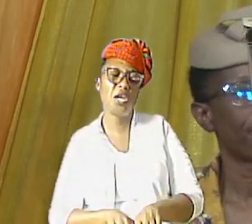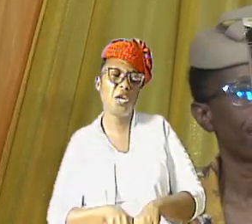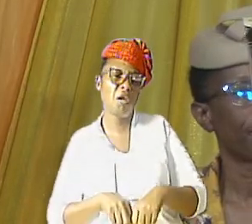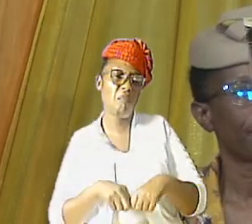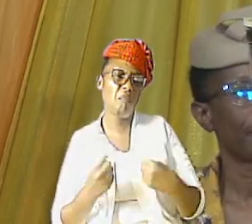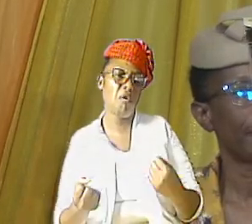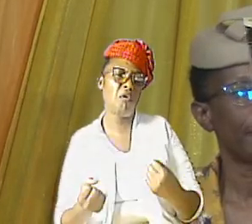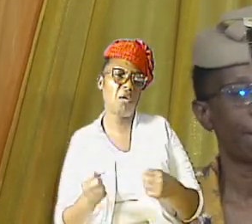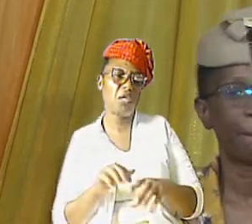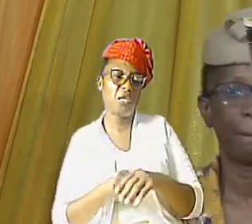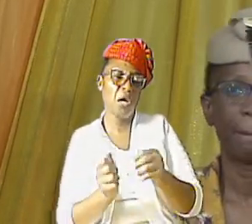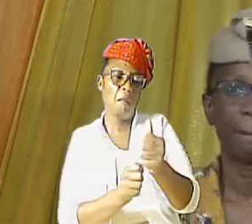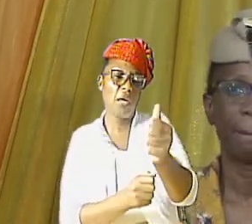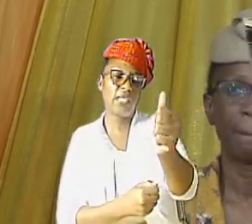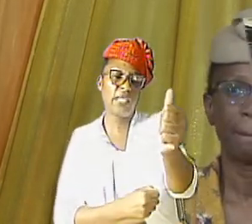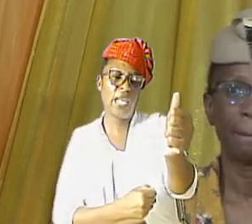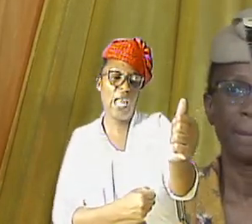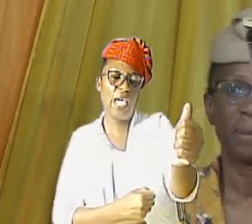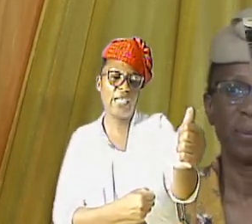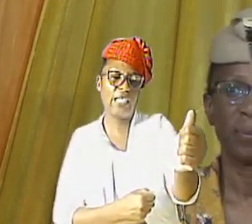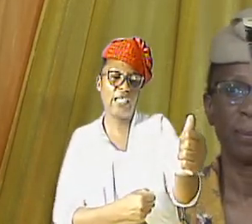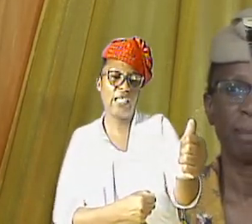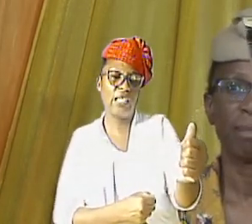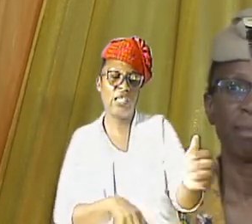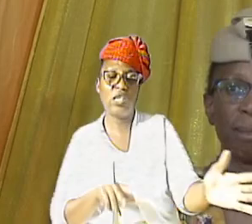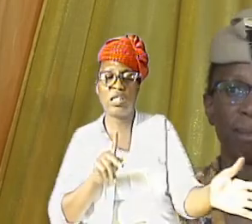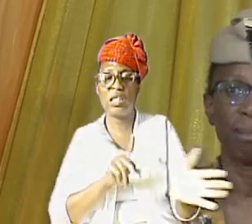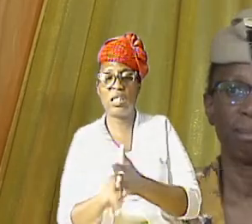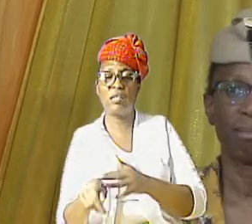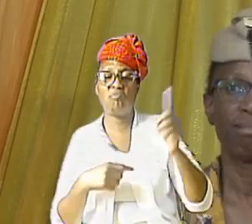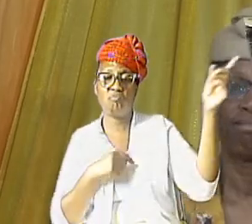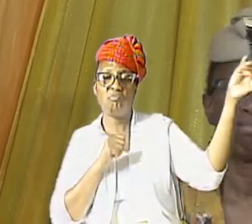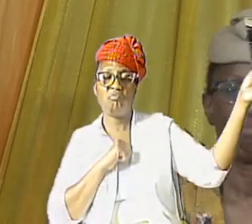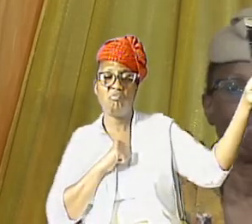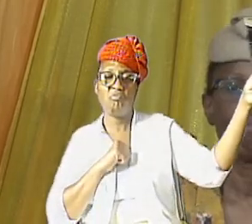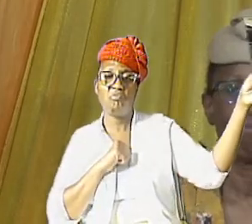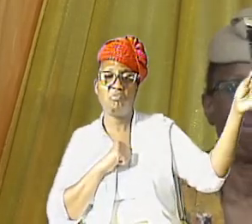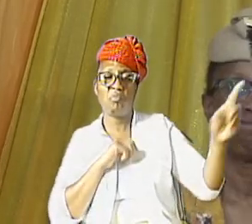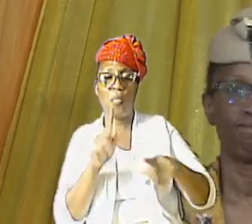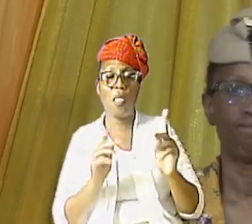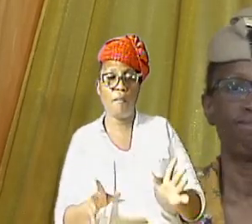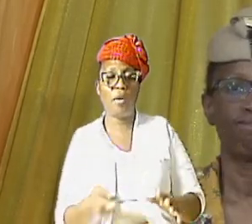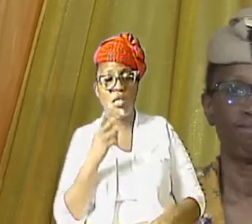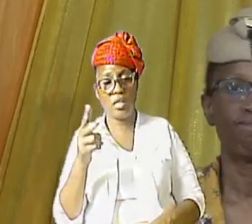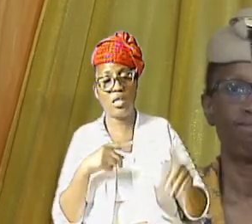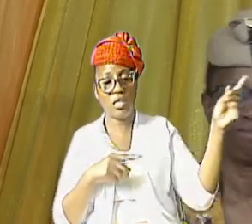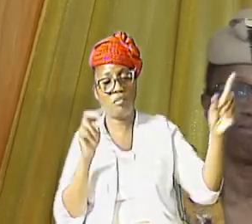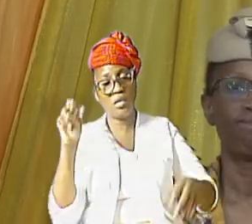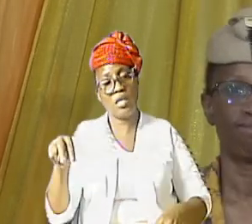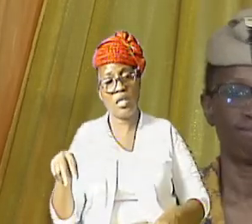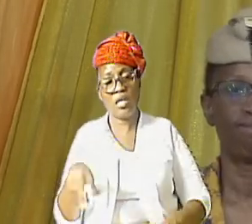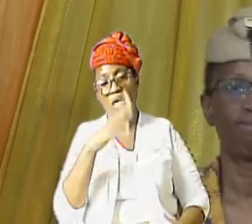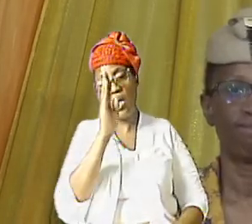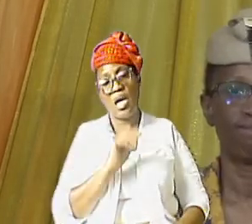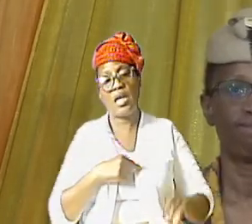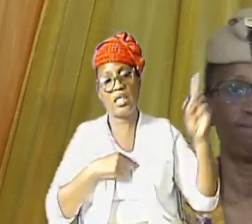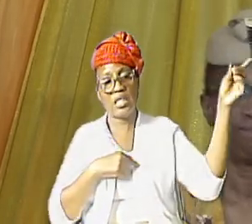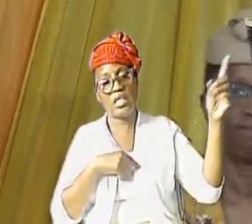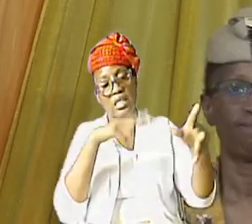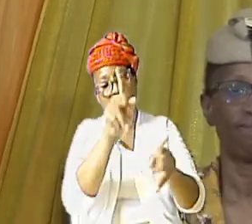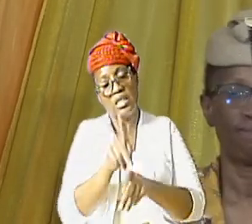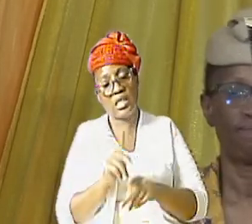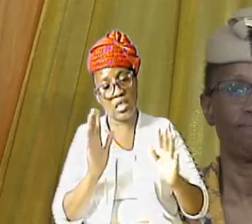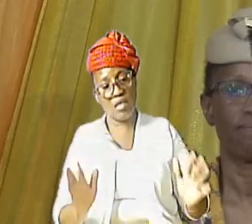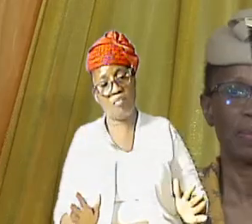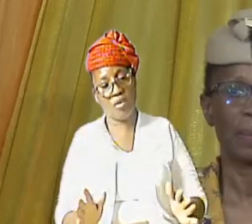was telling him, brother, I was very suicidal, but I can testify when people see me standing here, God is my keeper, and I know for sure that